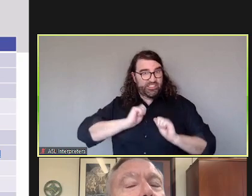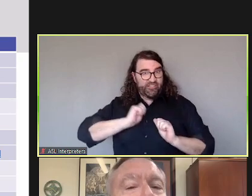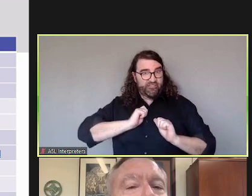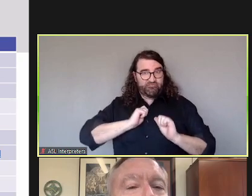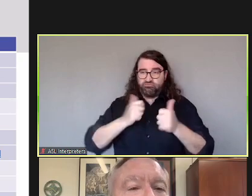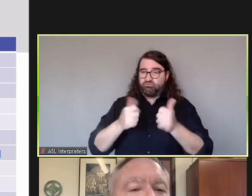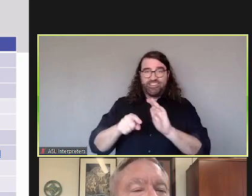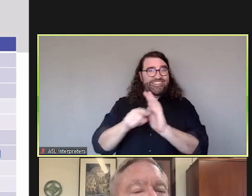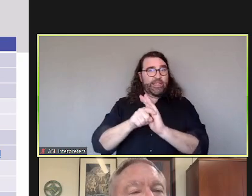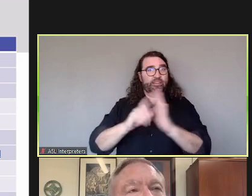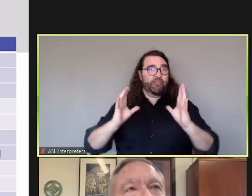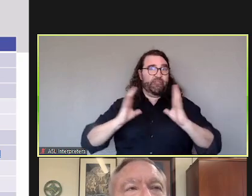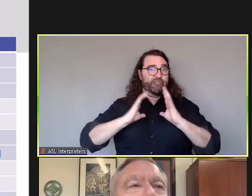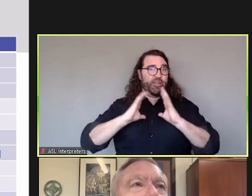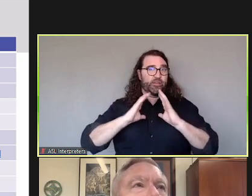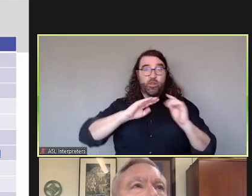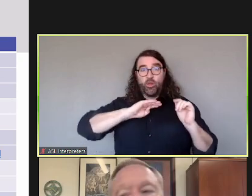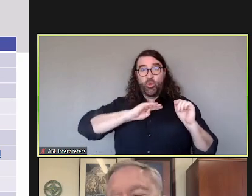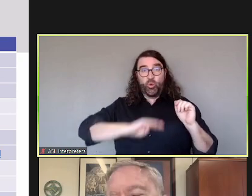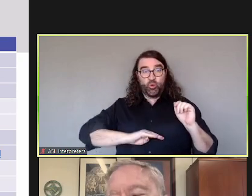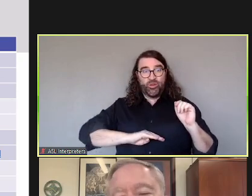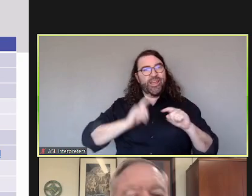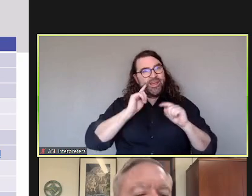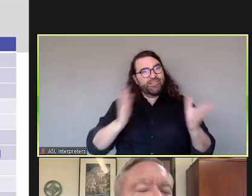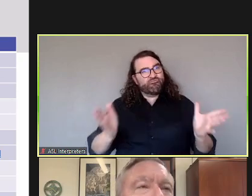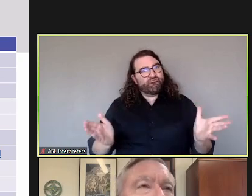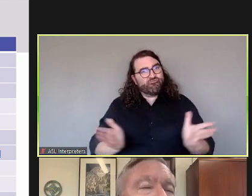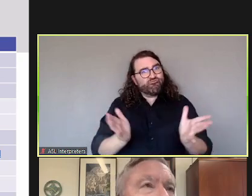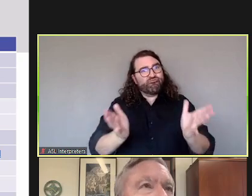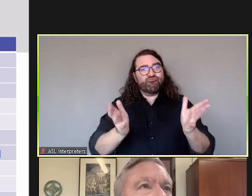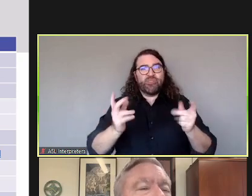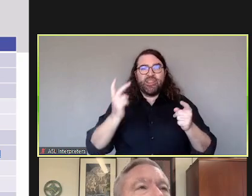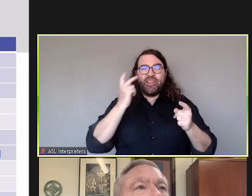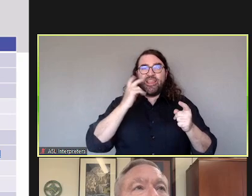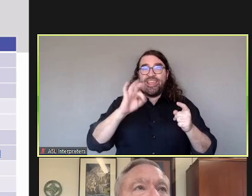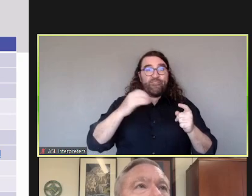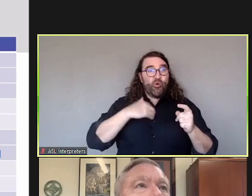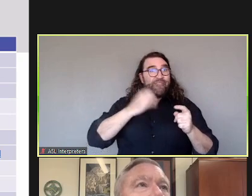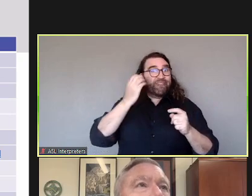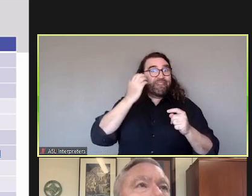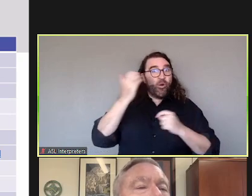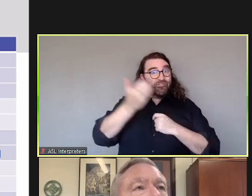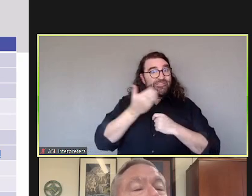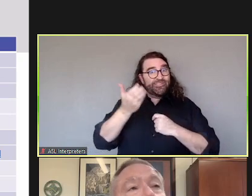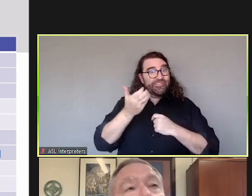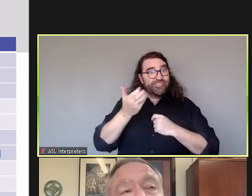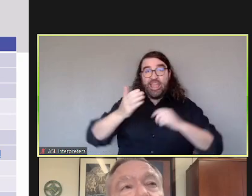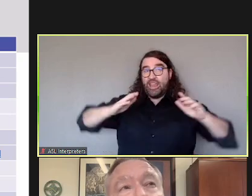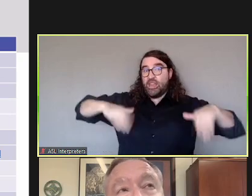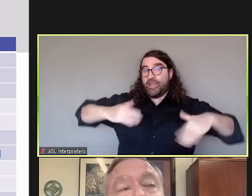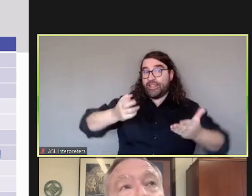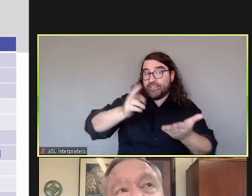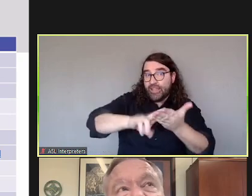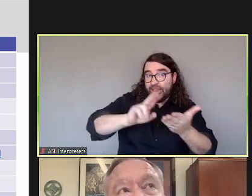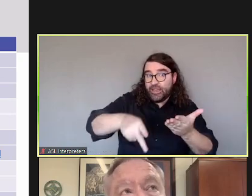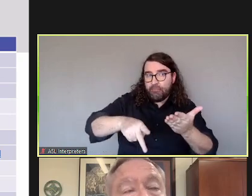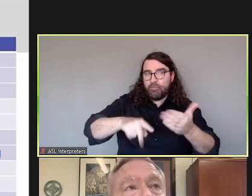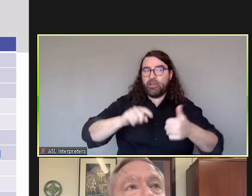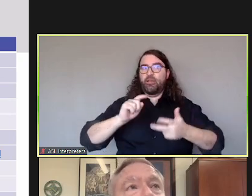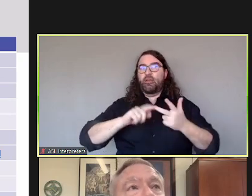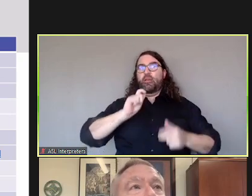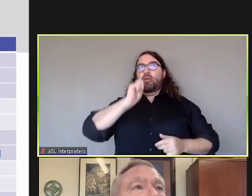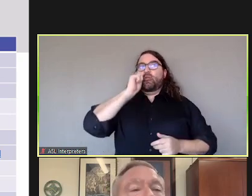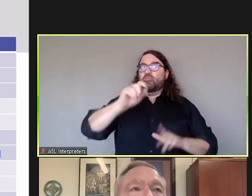I would really encourage the other half of New Mexicans with a smartphone who haven't signed up yet. This is one of the best